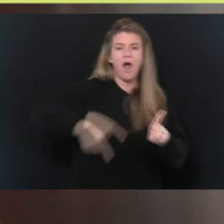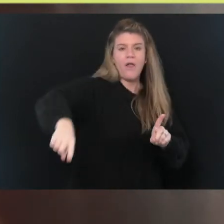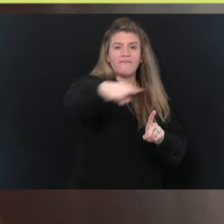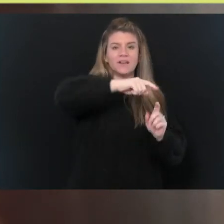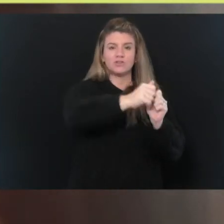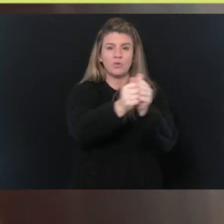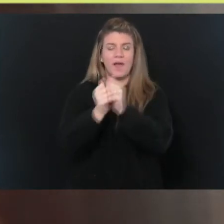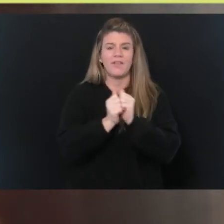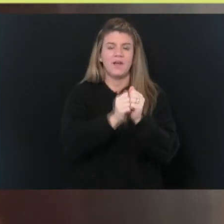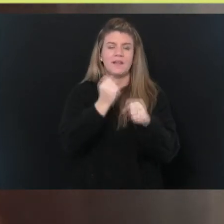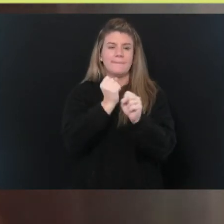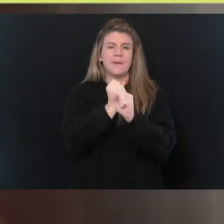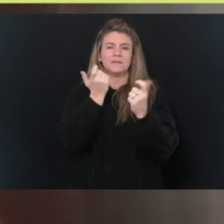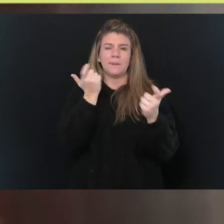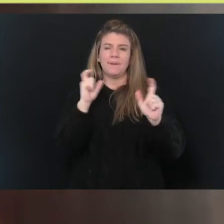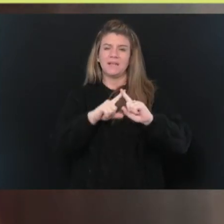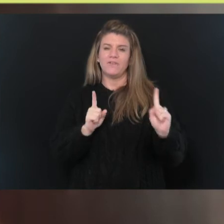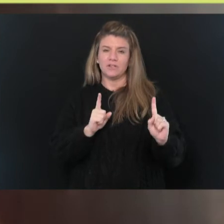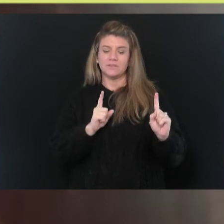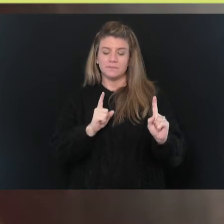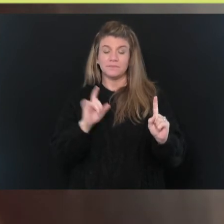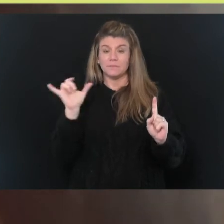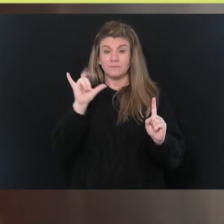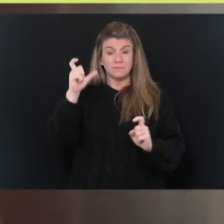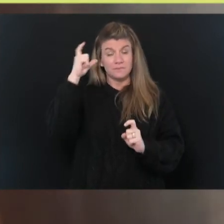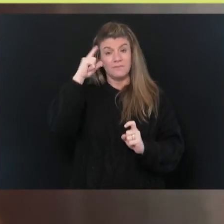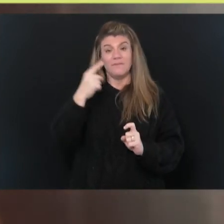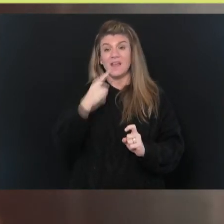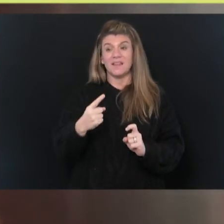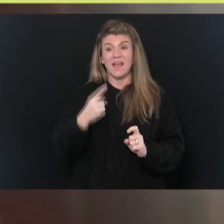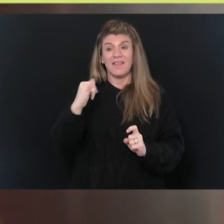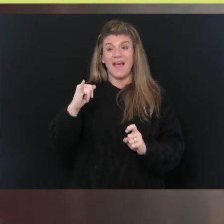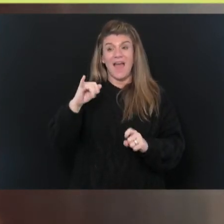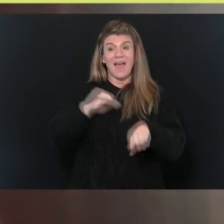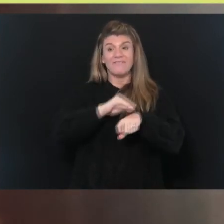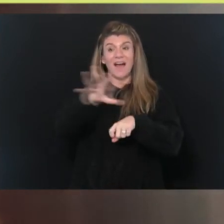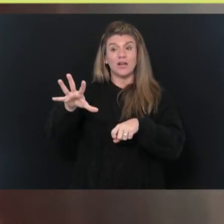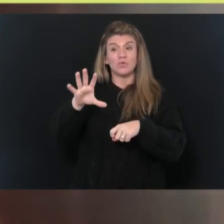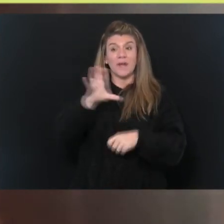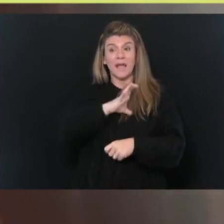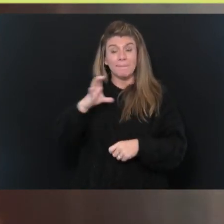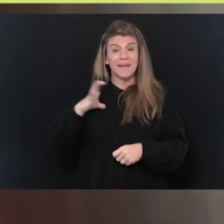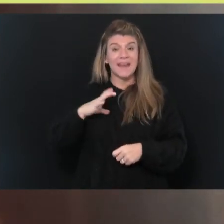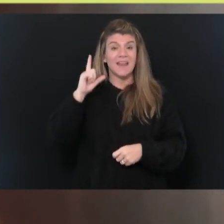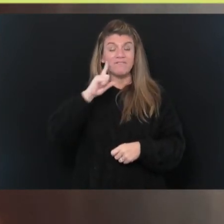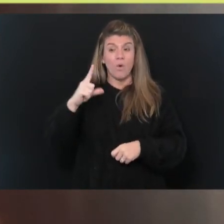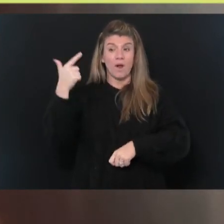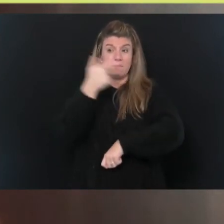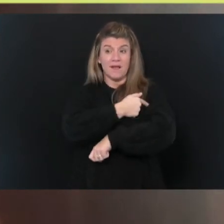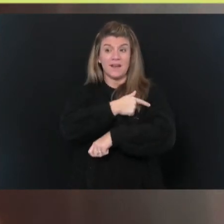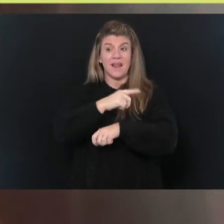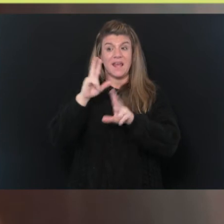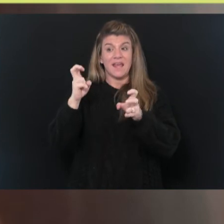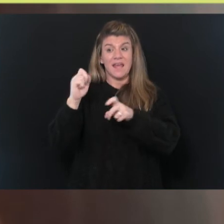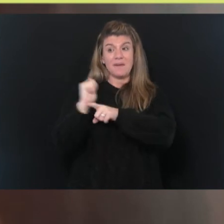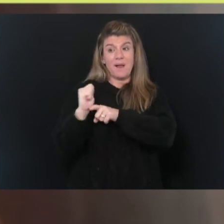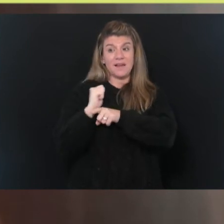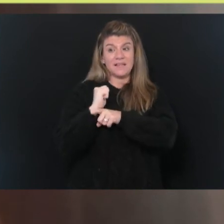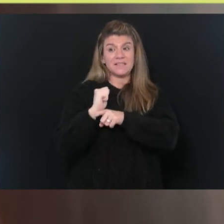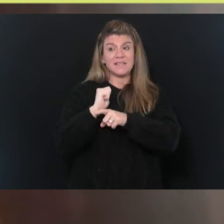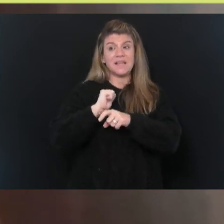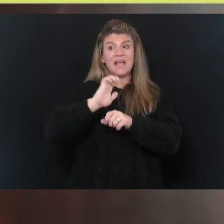that makes the biggest difference. As the governor said, the Advisory Committee for Immunization Practices, a subcommittee for